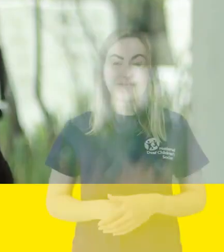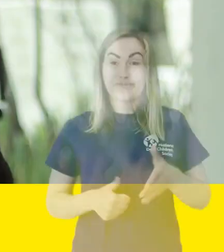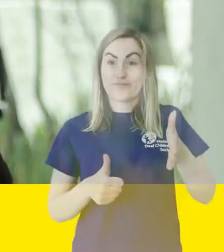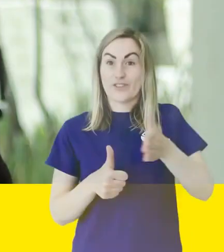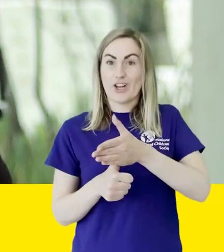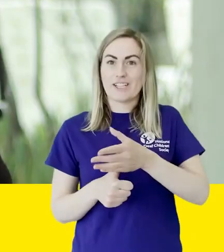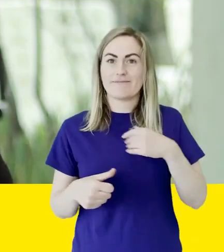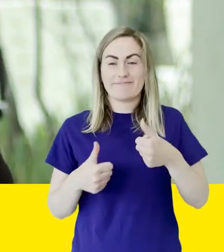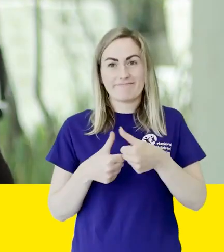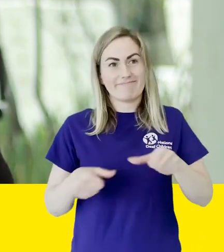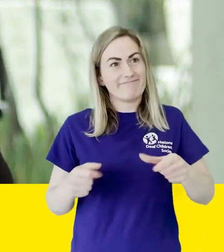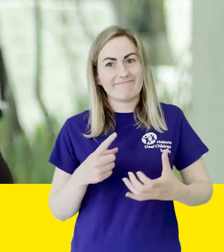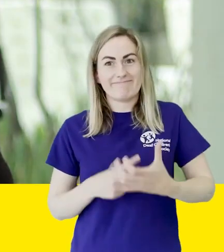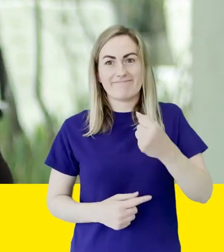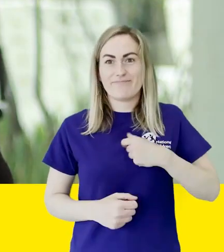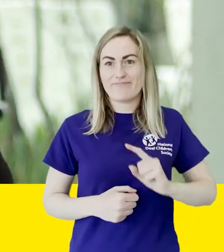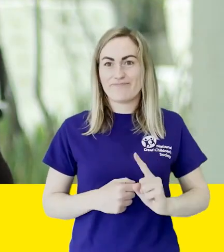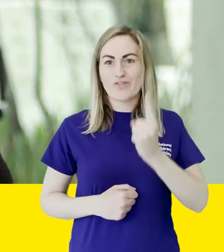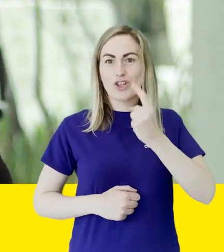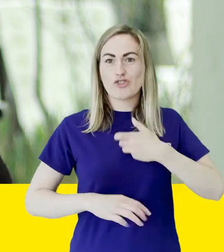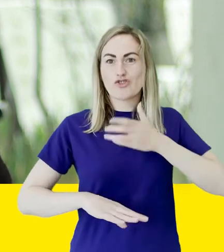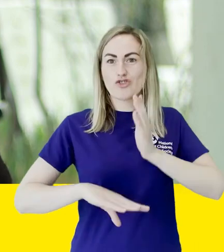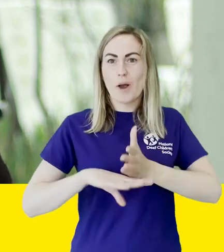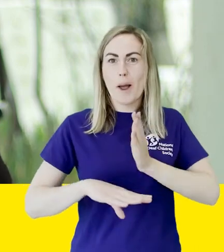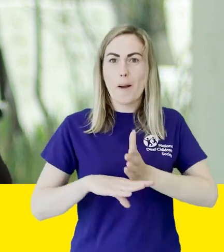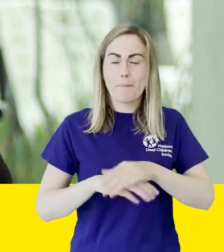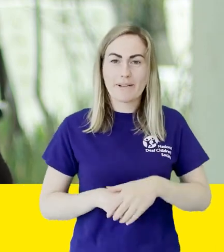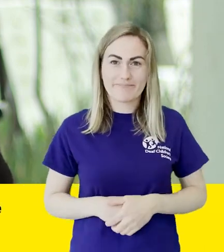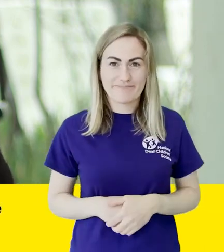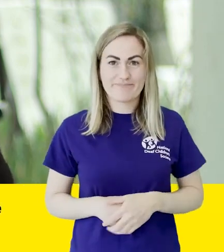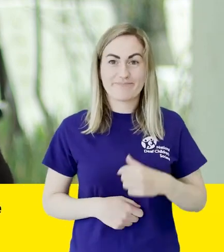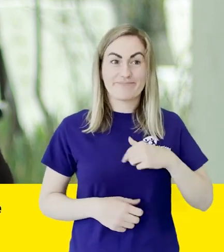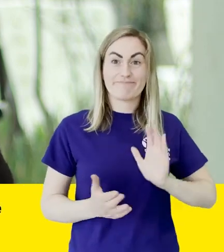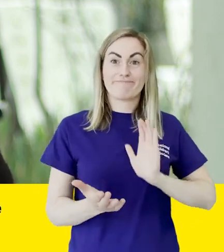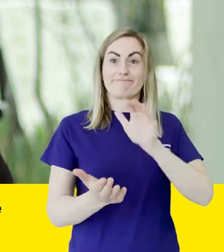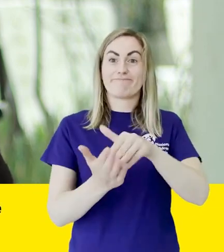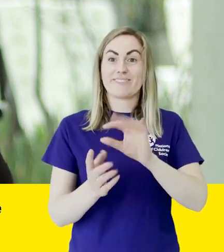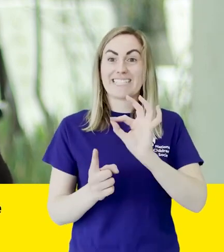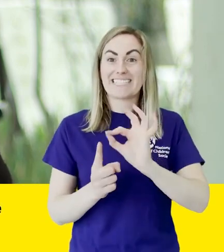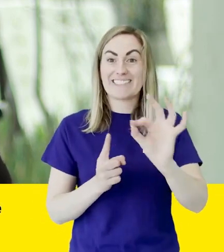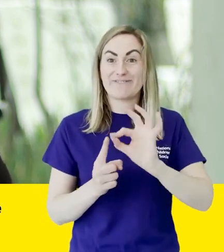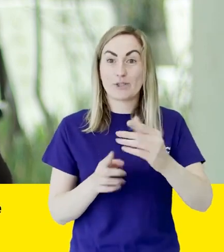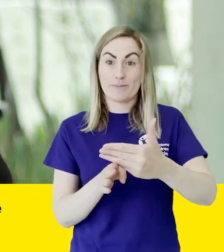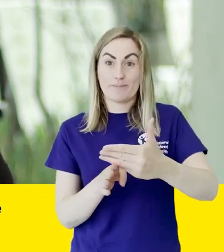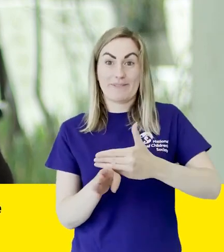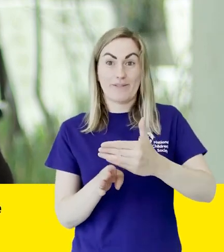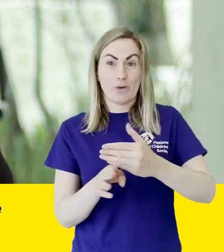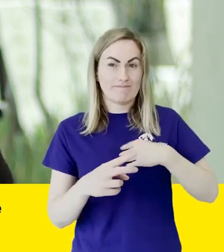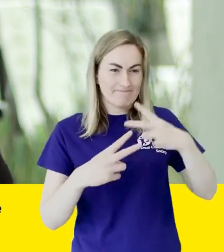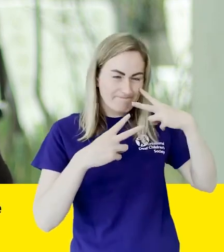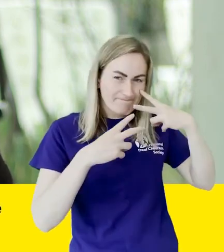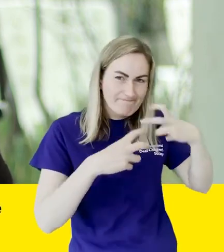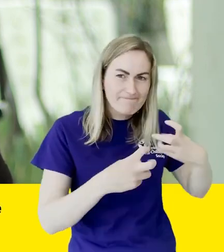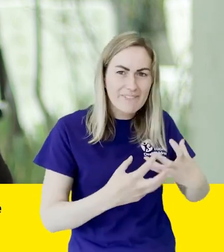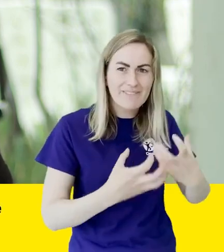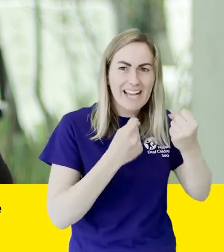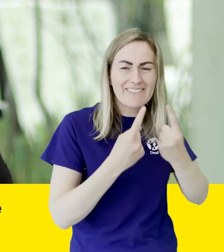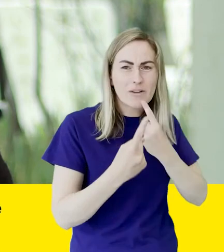My first highlight would be getting my first job. When I turned up to the interview, I did some